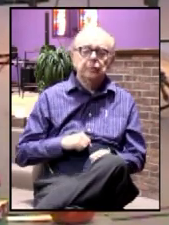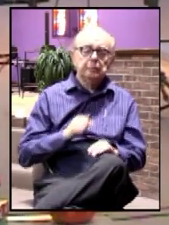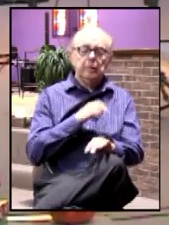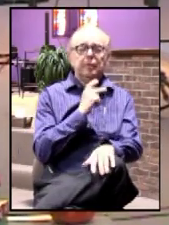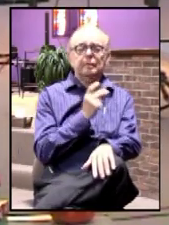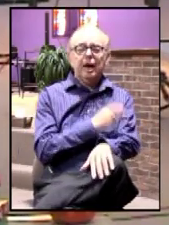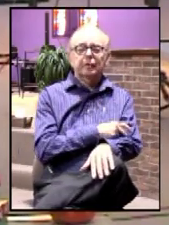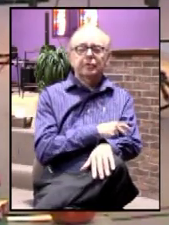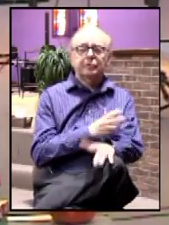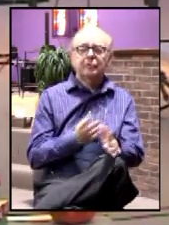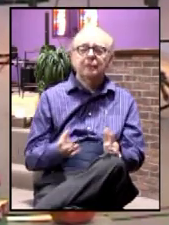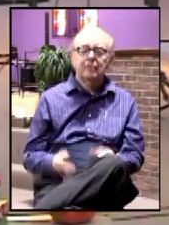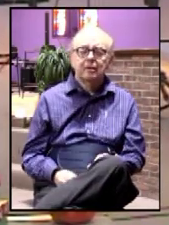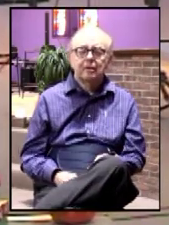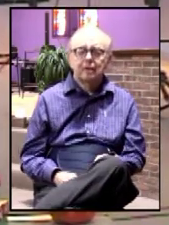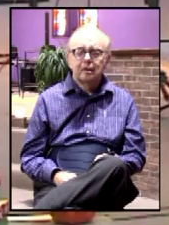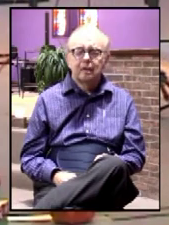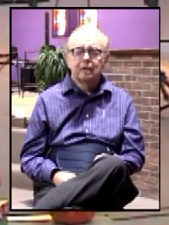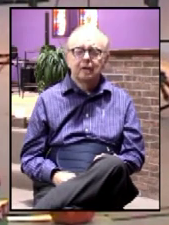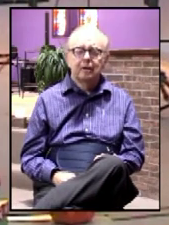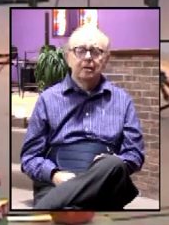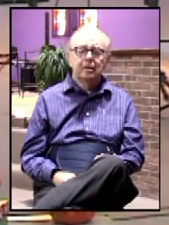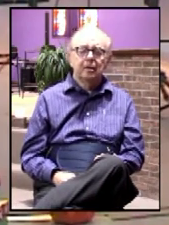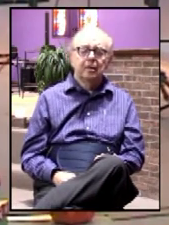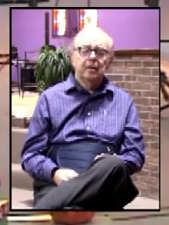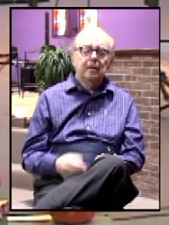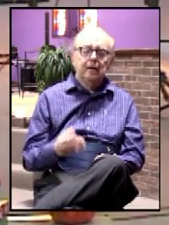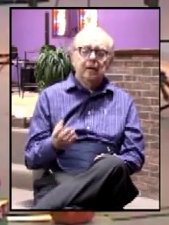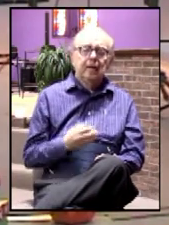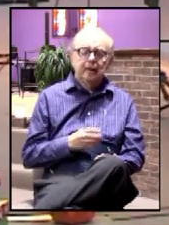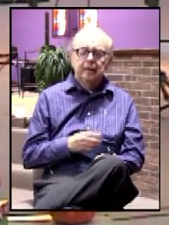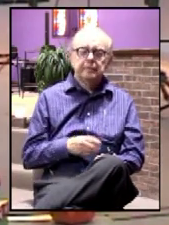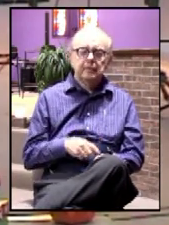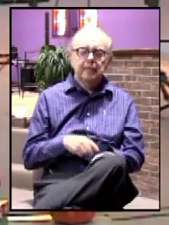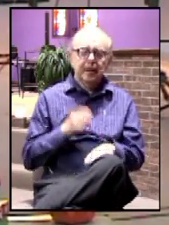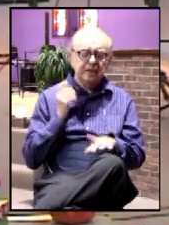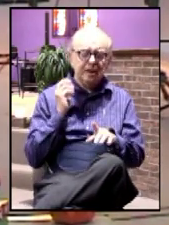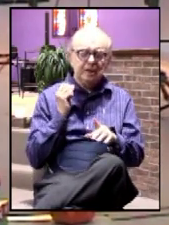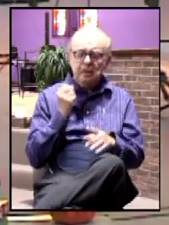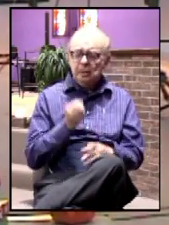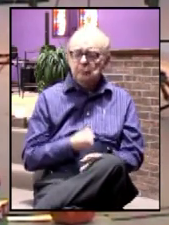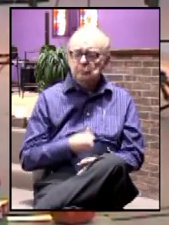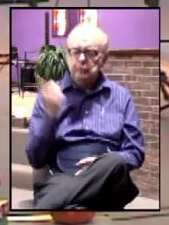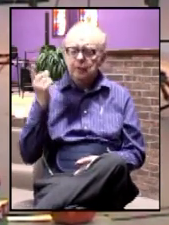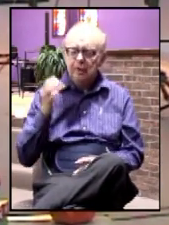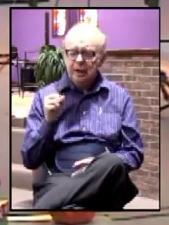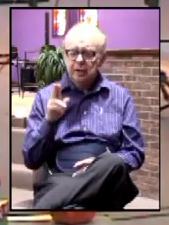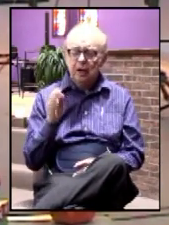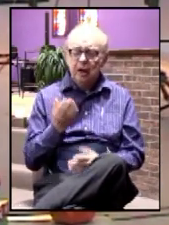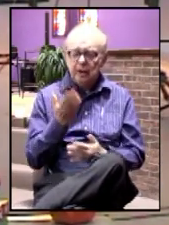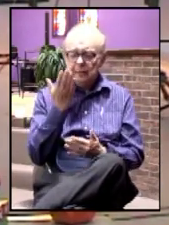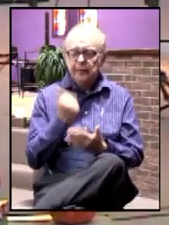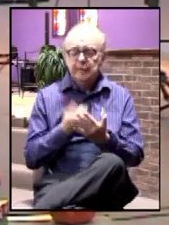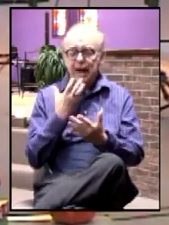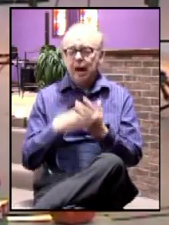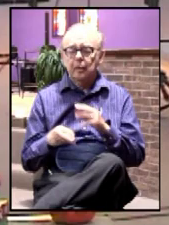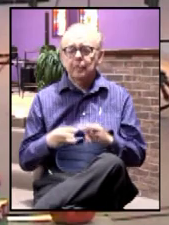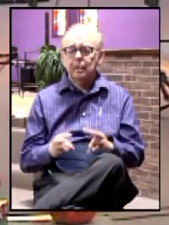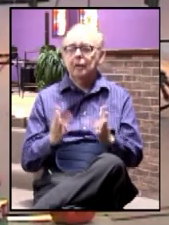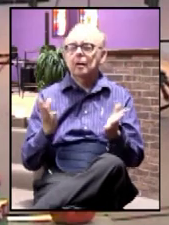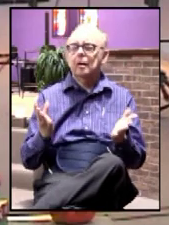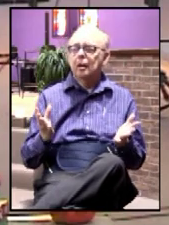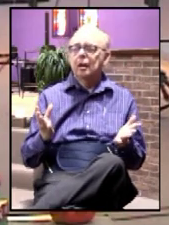that just, I would love to zap that car in front of me out of my way, you